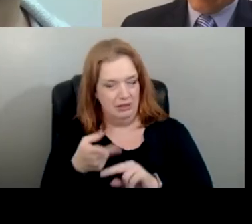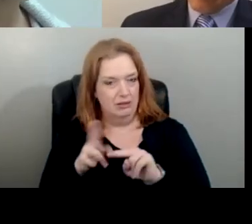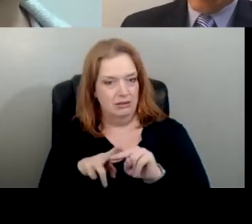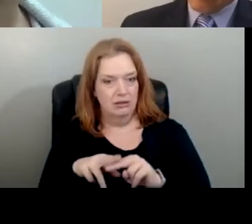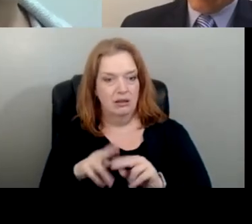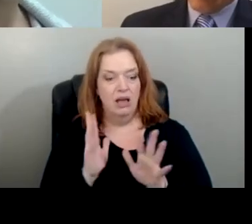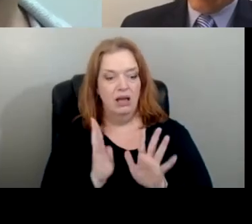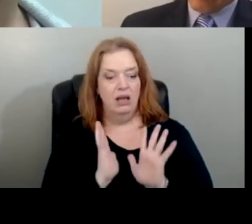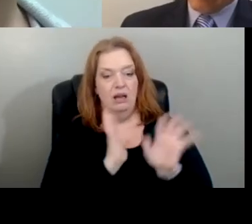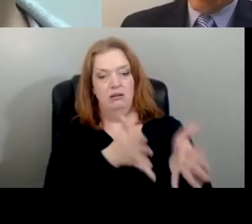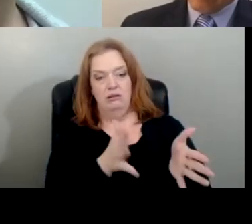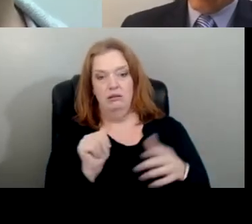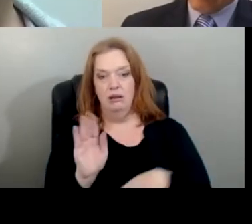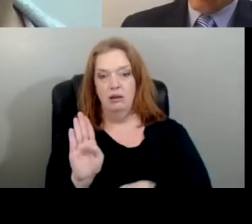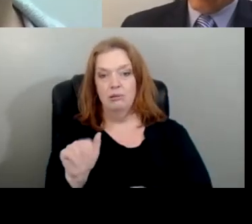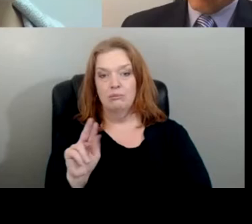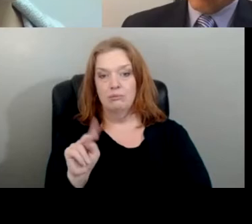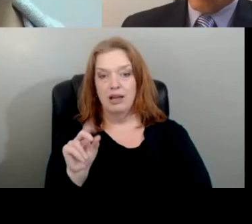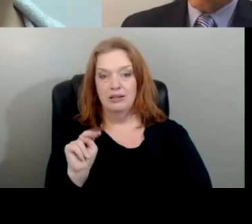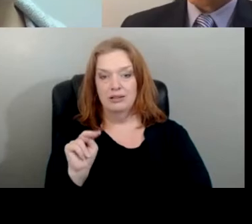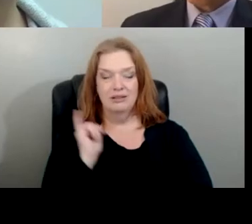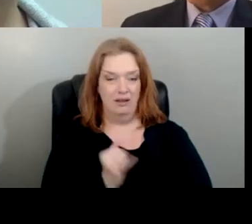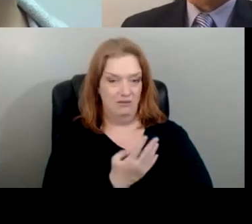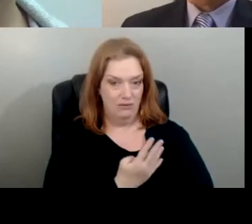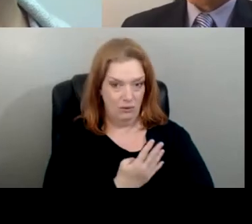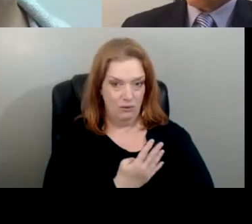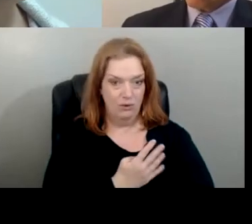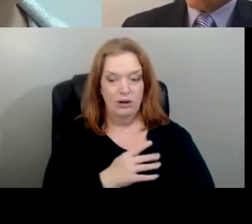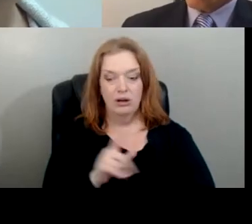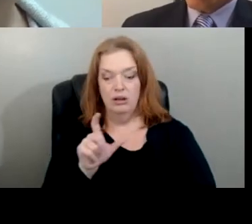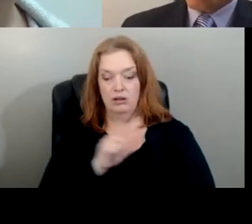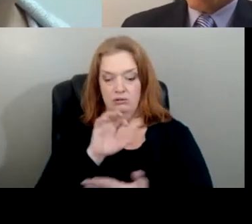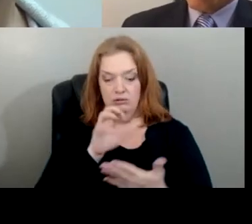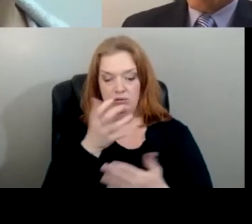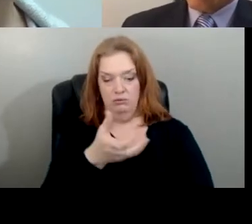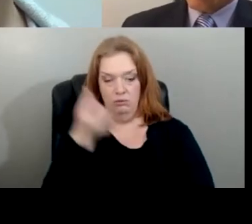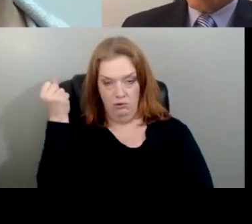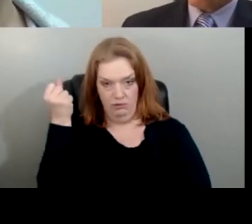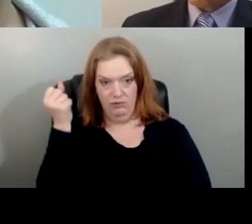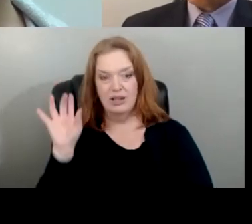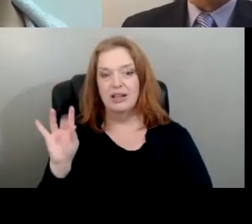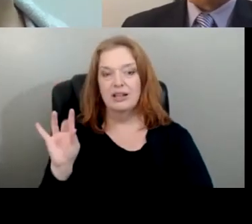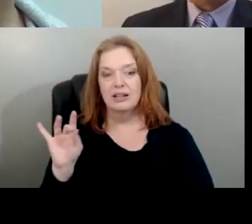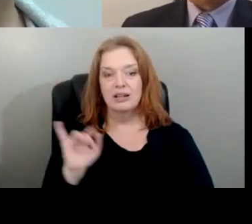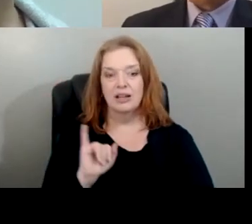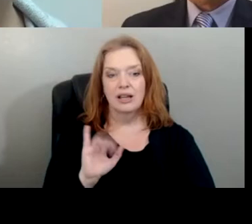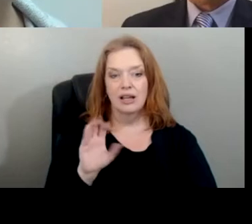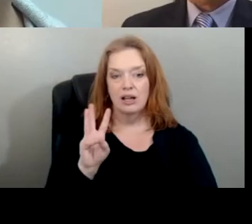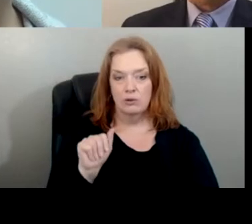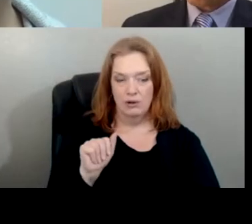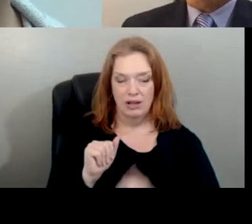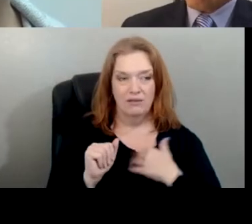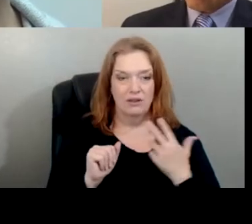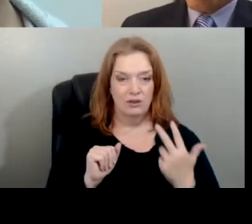4. Declared by law enforcement to be removed, 8. ICWA situations, we have 3,